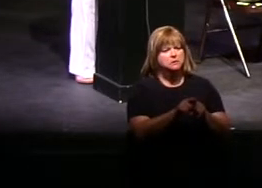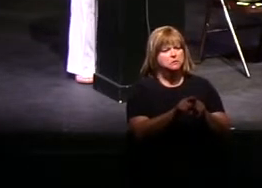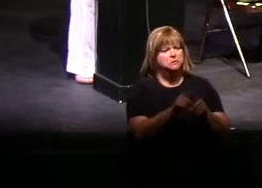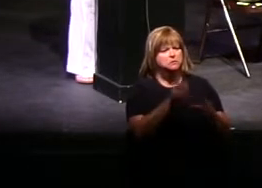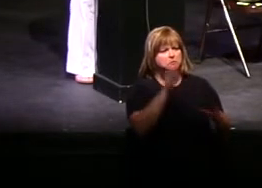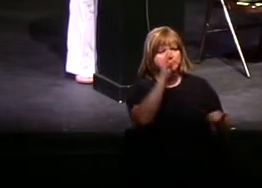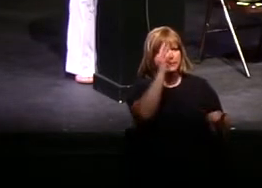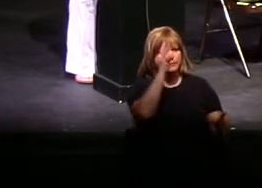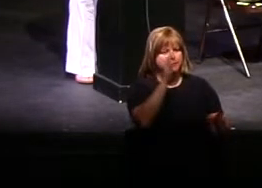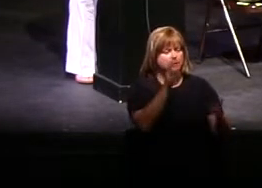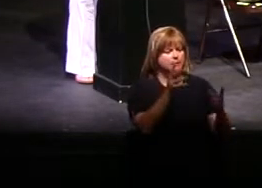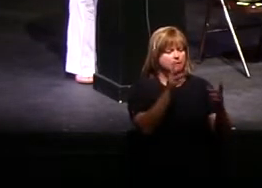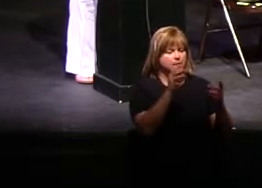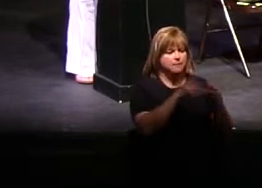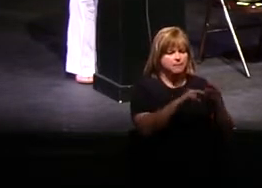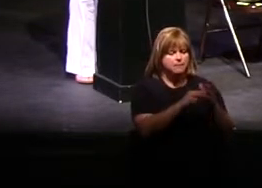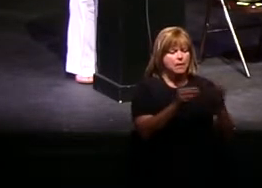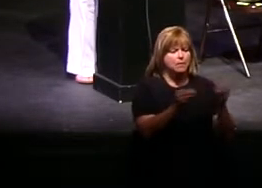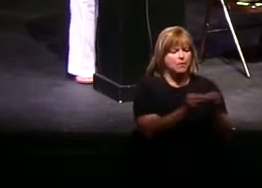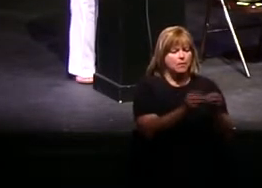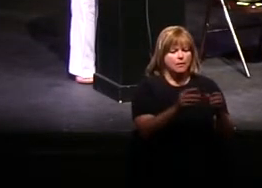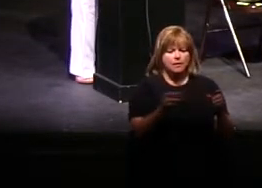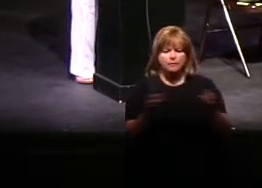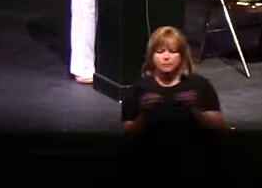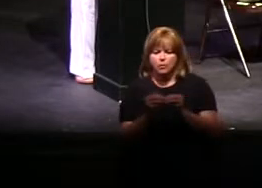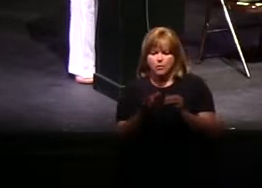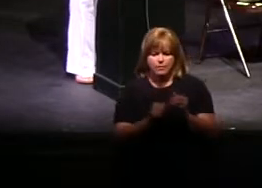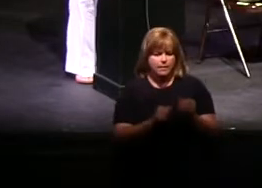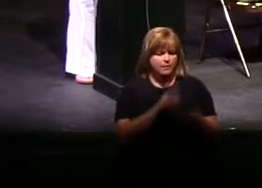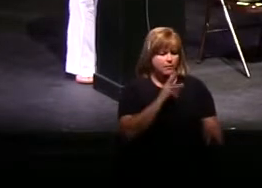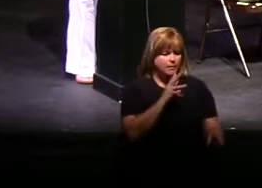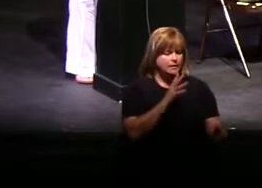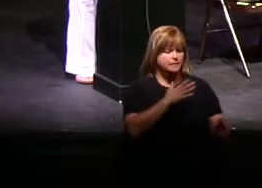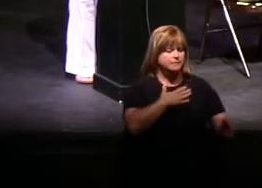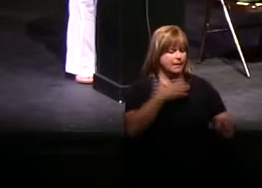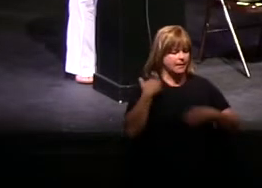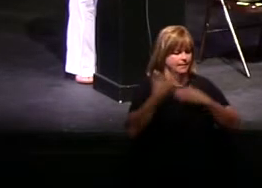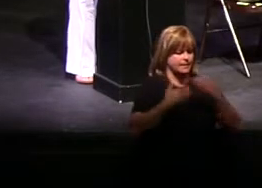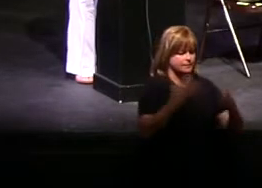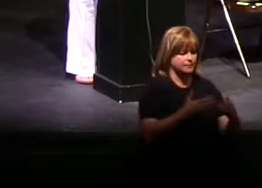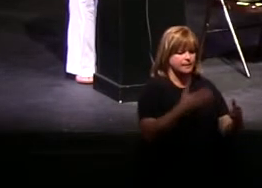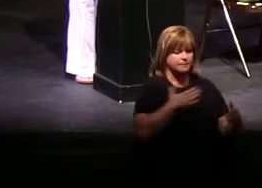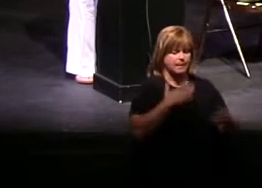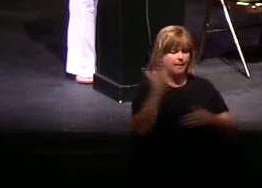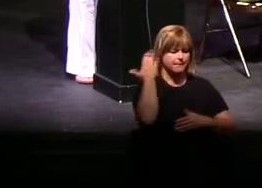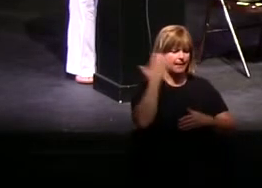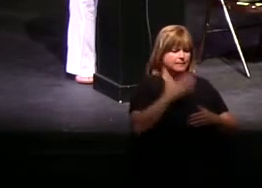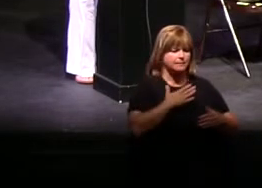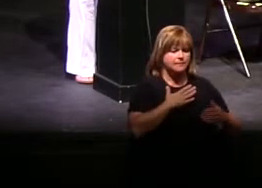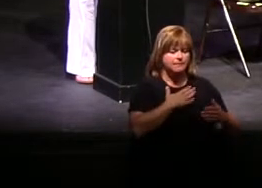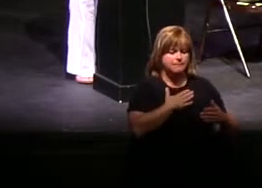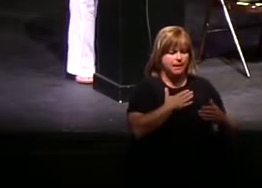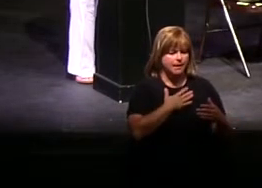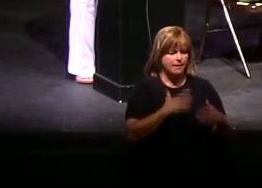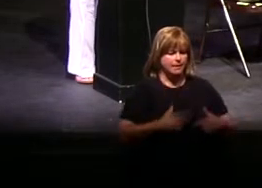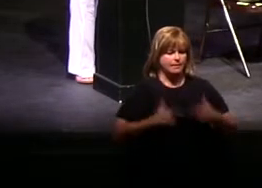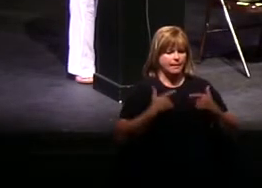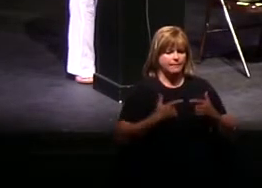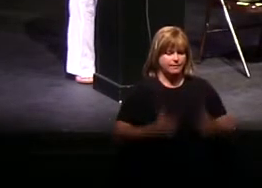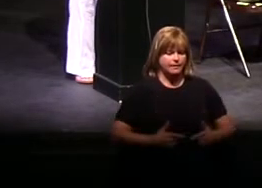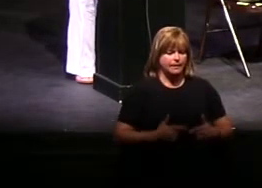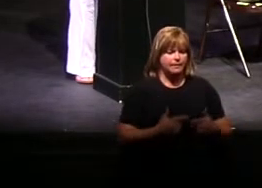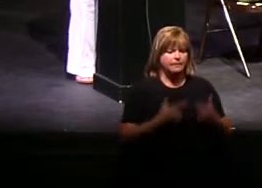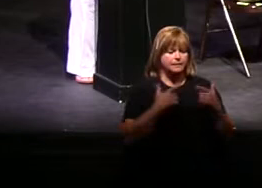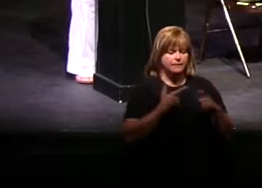more than water and canyon. It is my history, my past, my inheritance. It is the story of